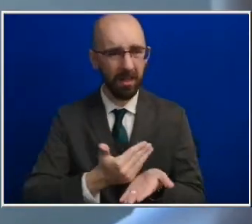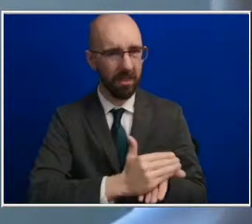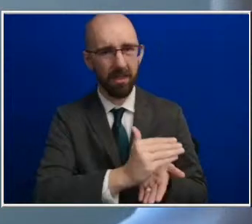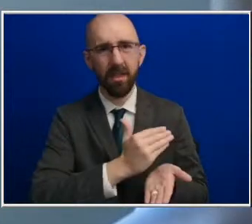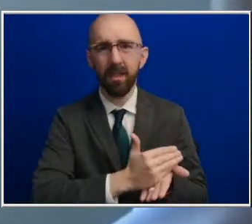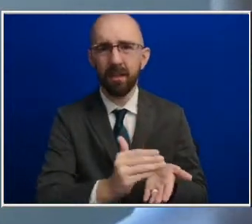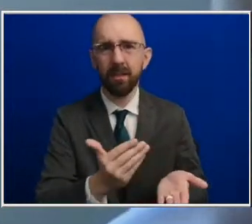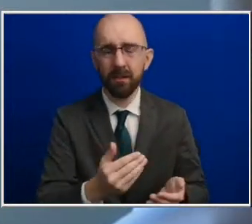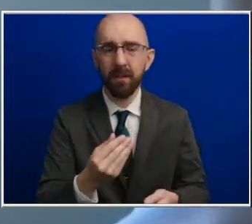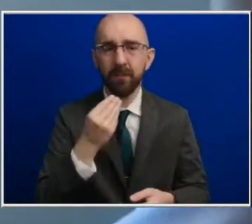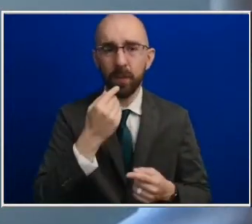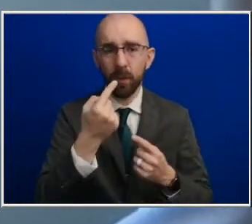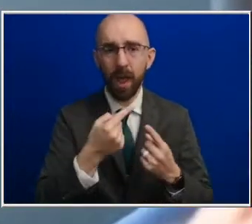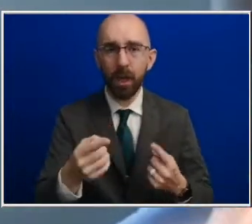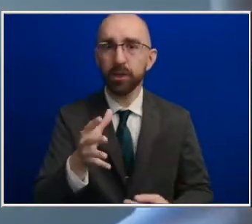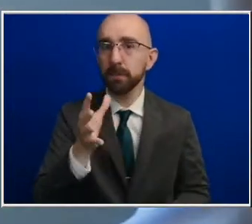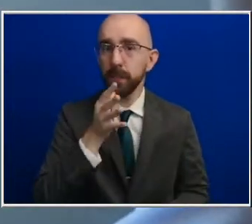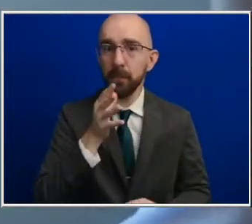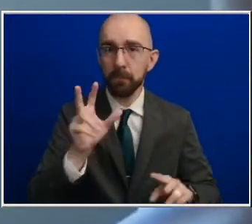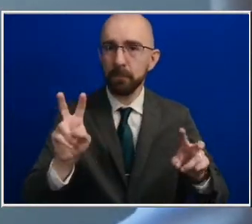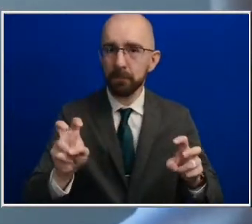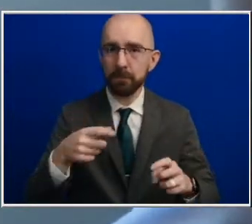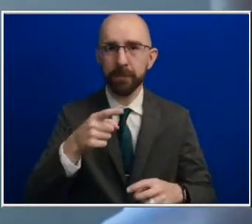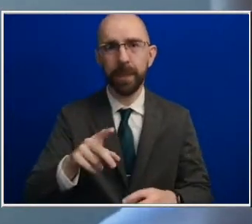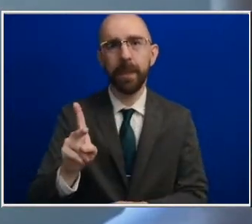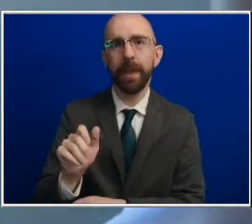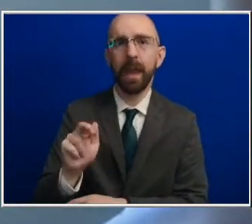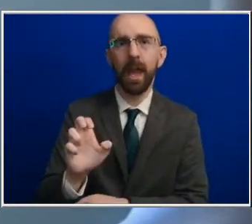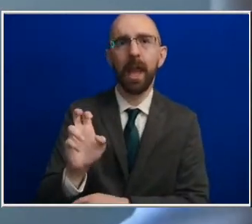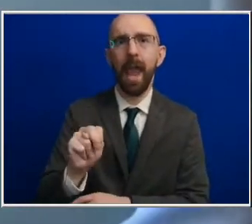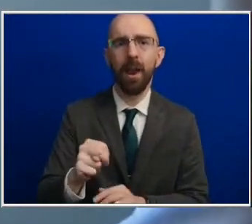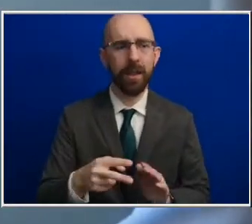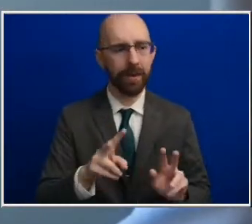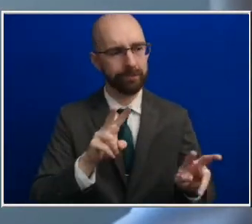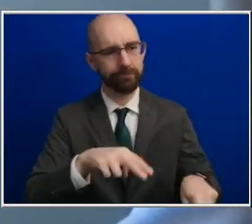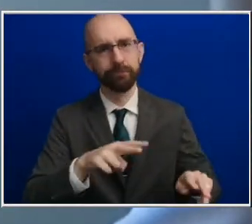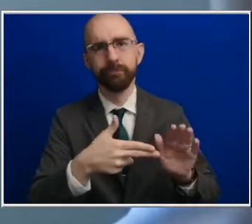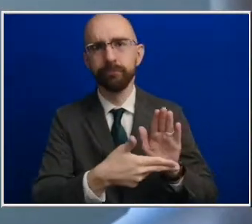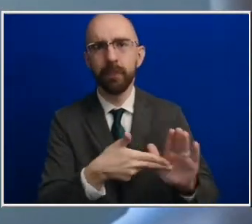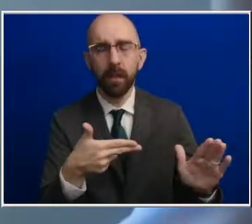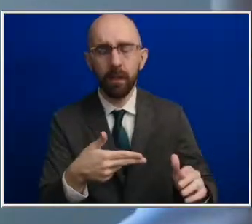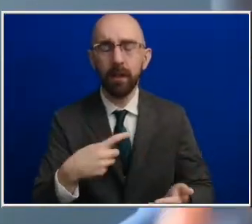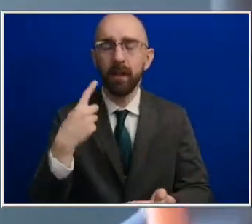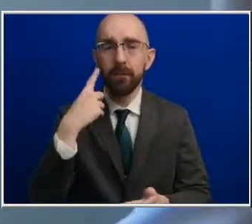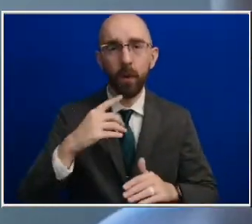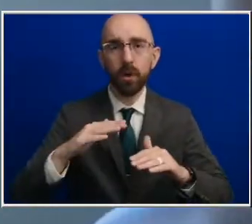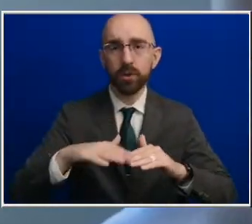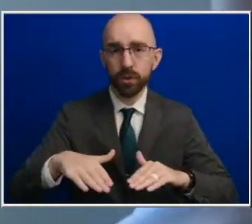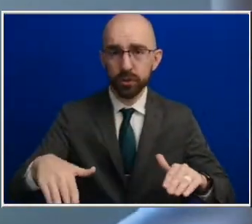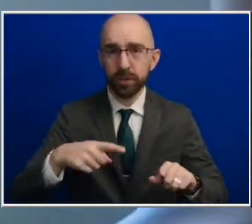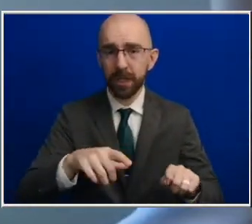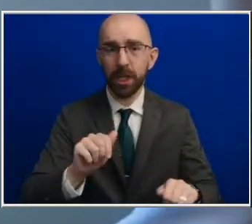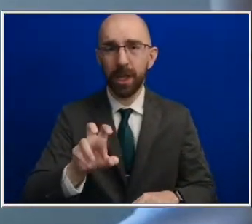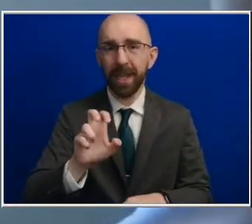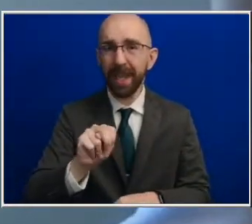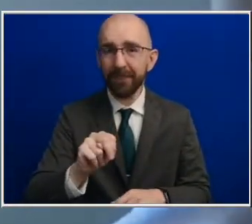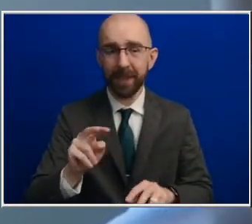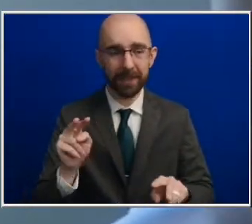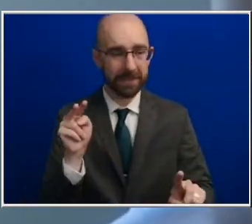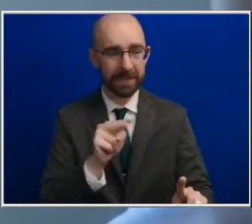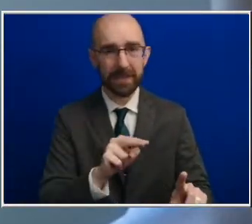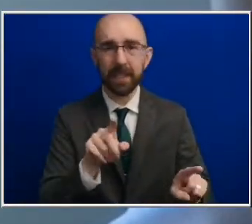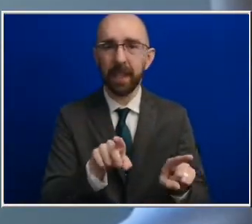allergy moms can be viewed as Karens, and for children, they could even be